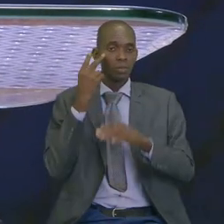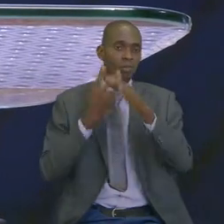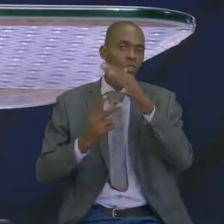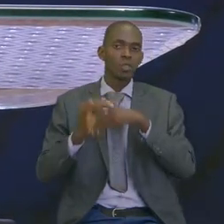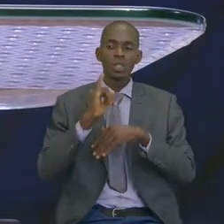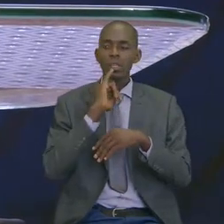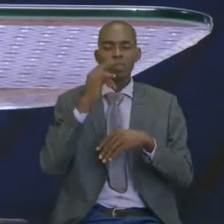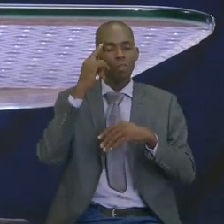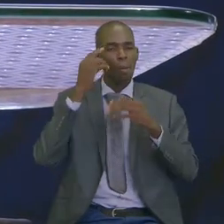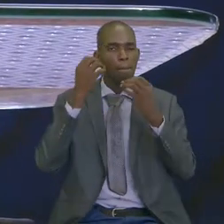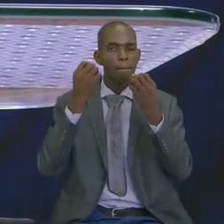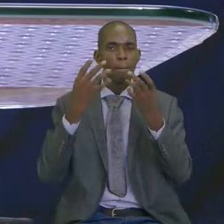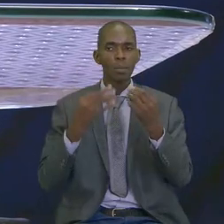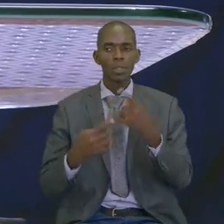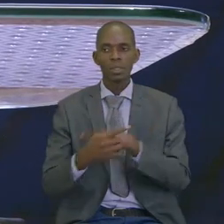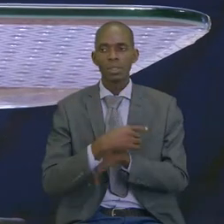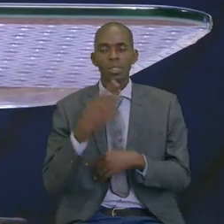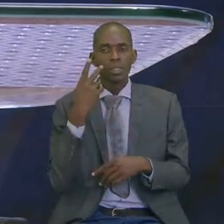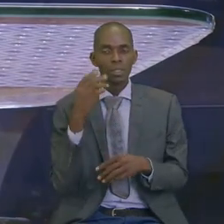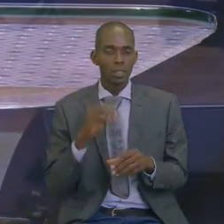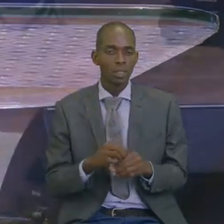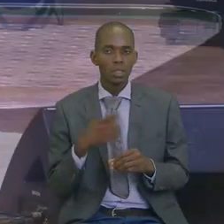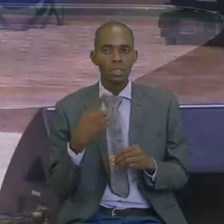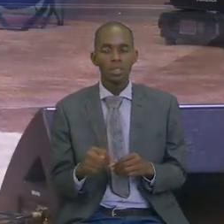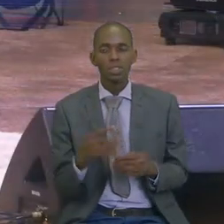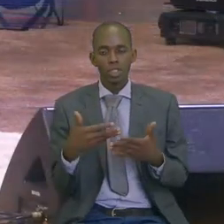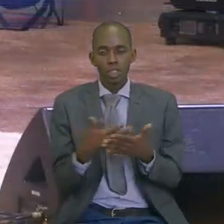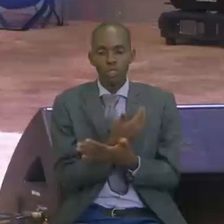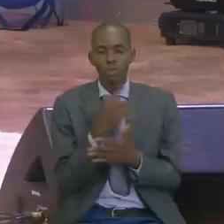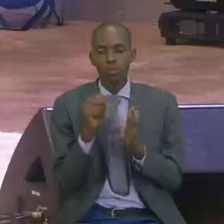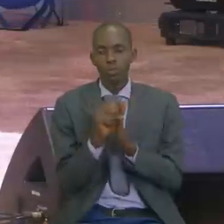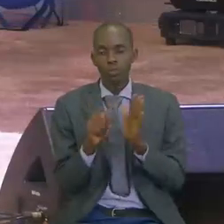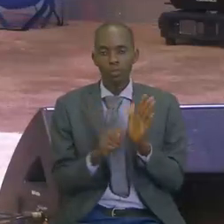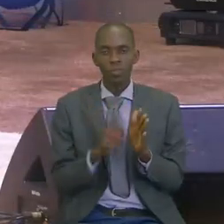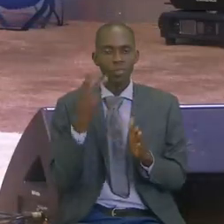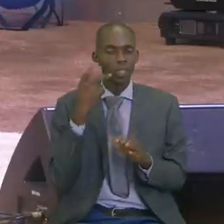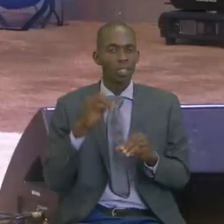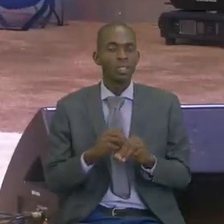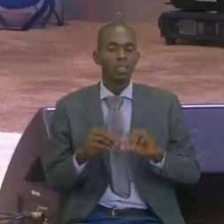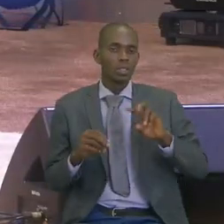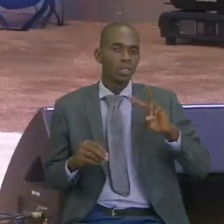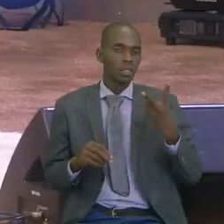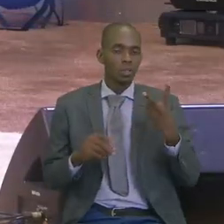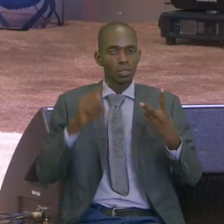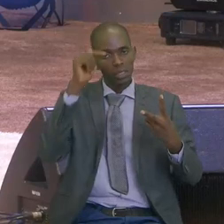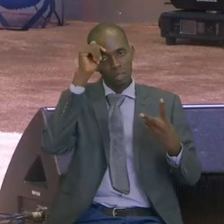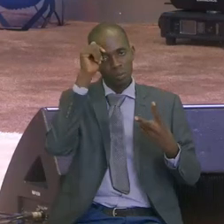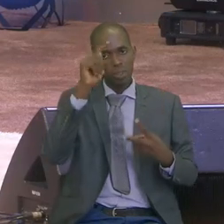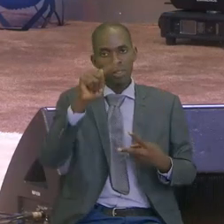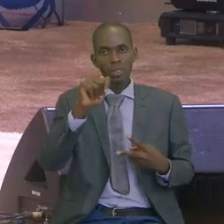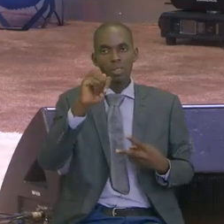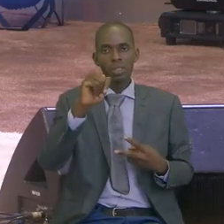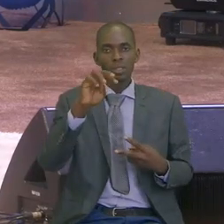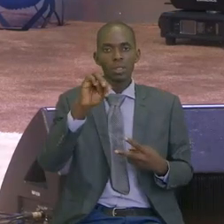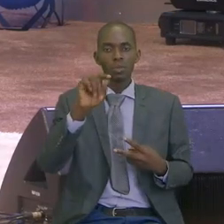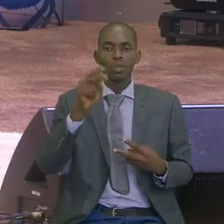days. Just like in the New Testament, in 2 Timothy, looking at chapter 3, verse 1. 2 Timothy chapter 3,